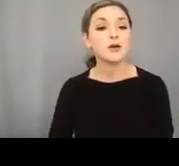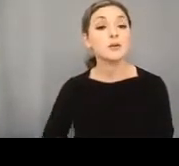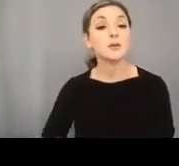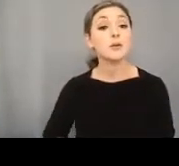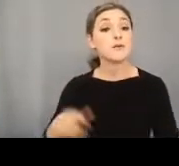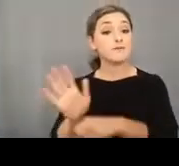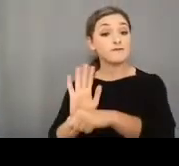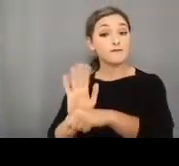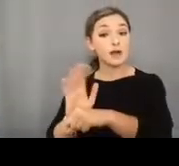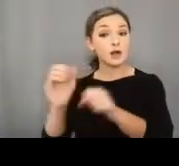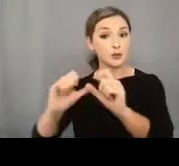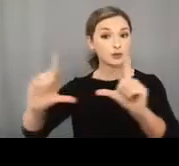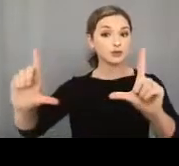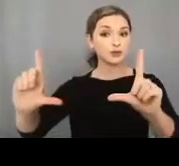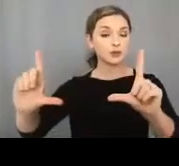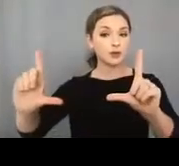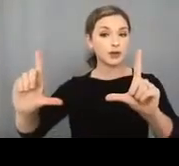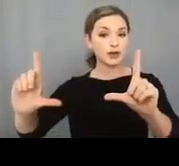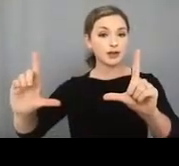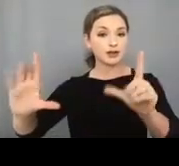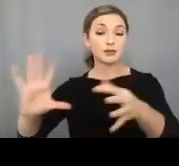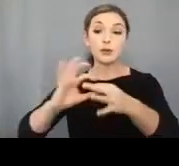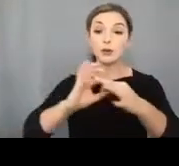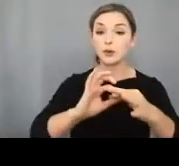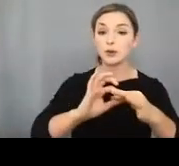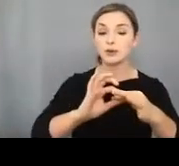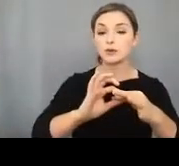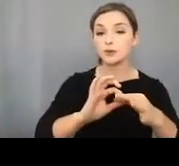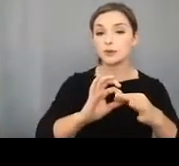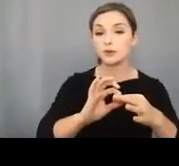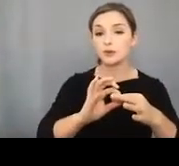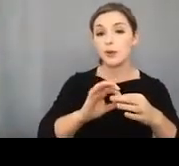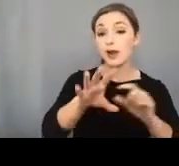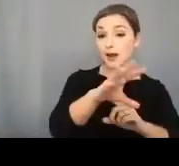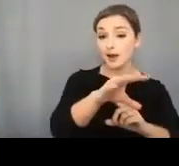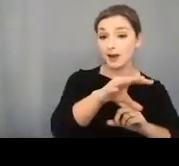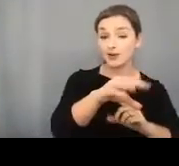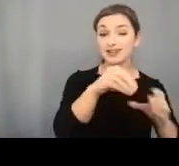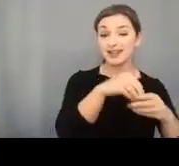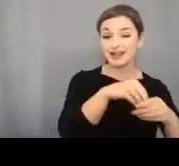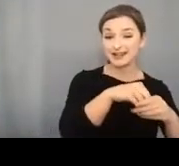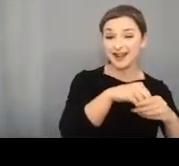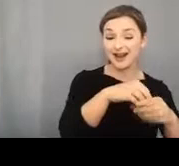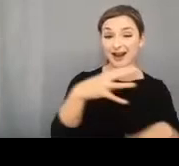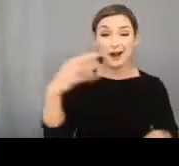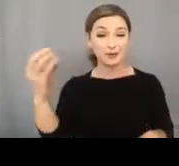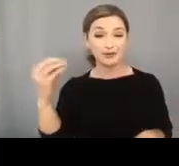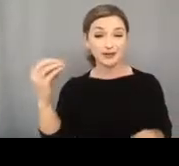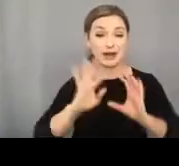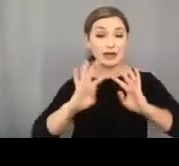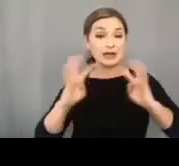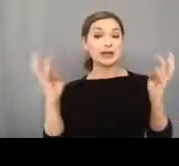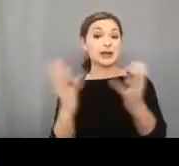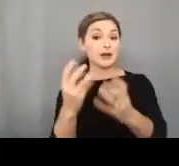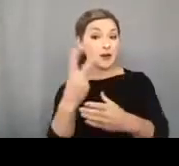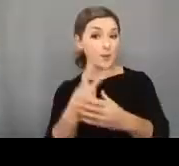cameras throughout the inside and the outside of the stadium, so we can watch what's going on at the different entrance